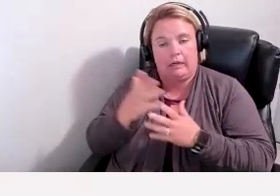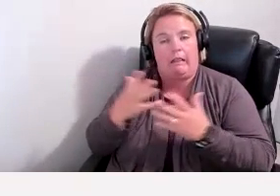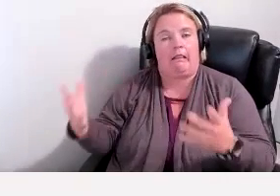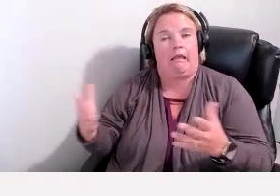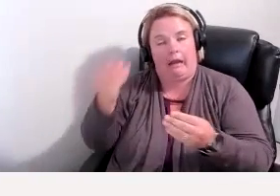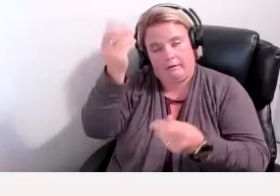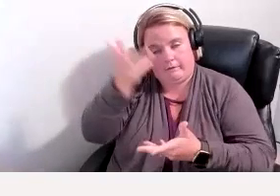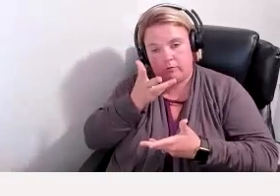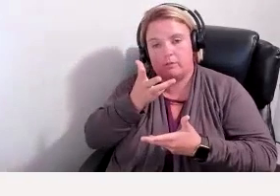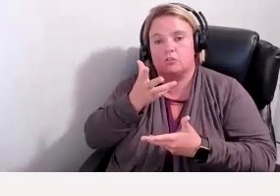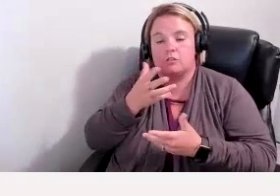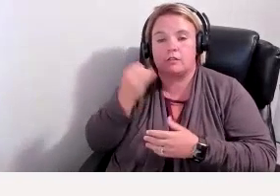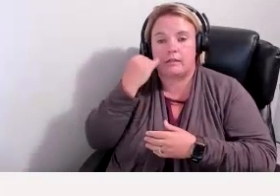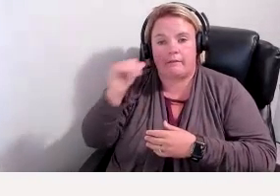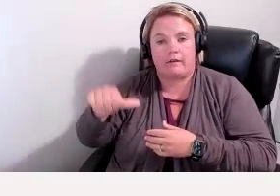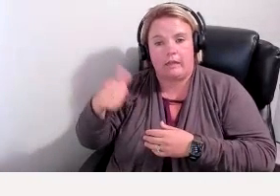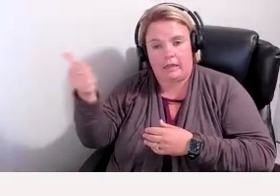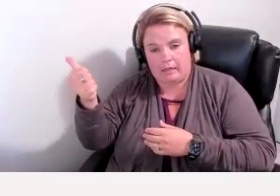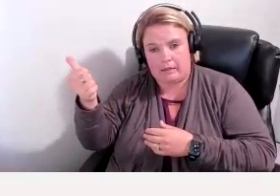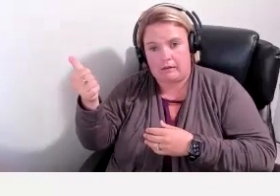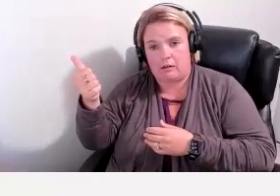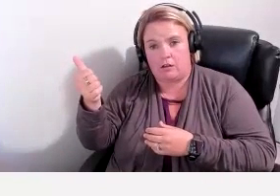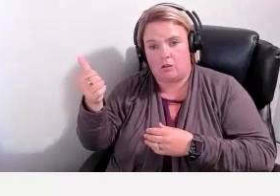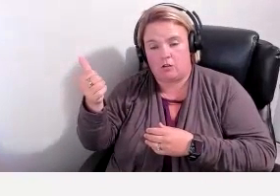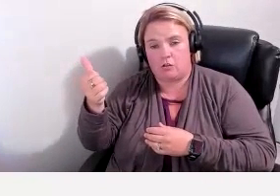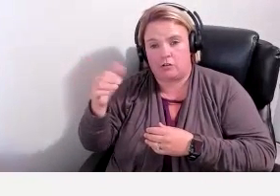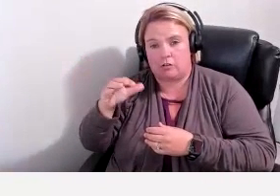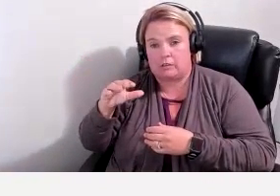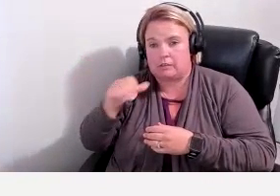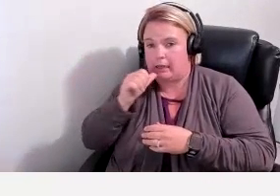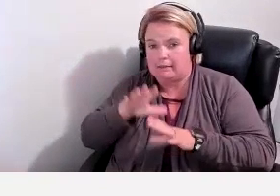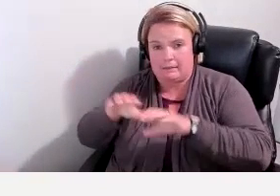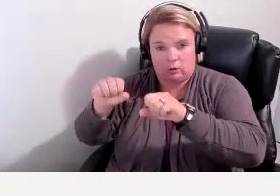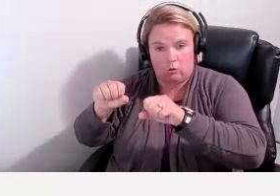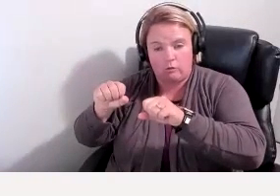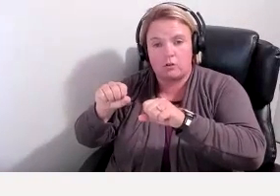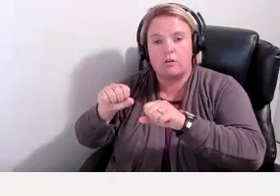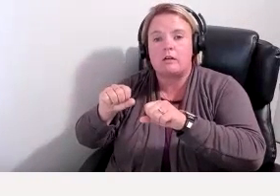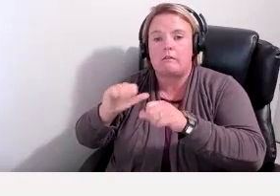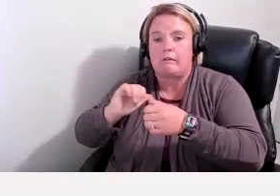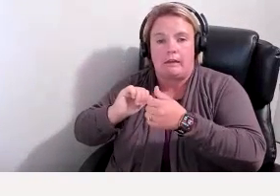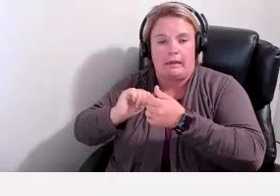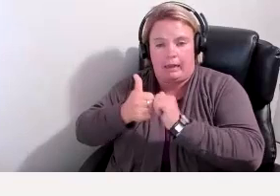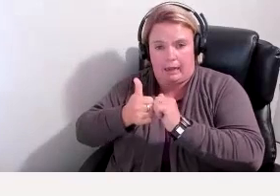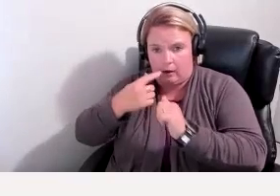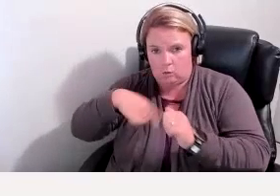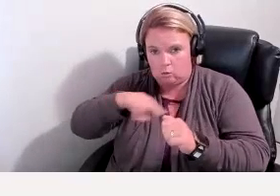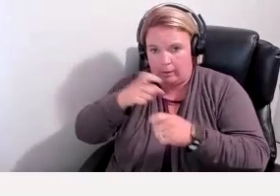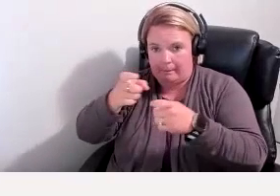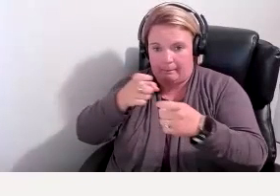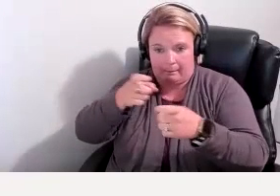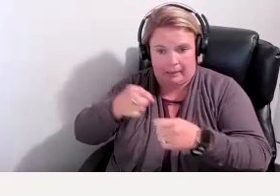if another office isn't taking this over, we're not quite sure how we're gonna manage all of it, to